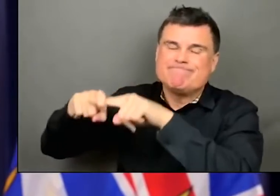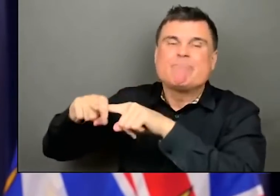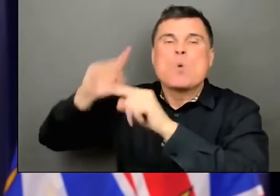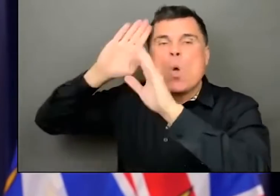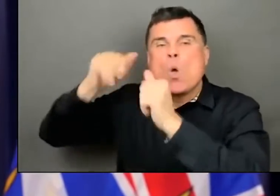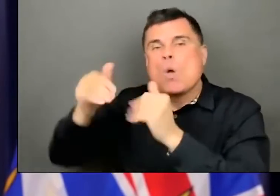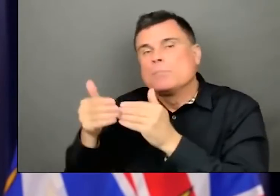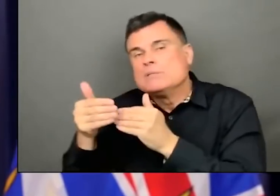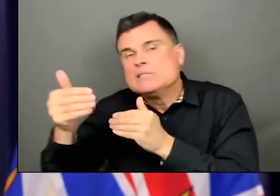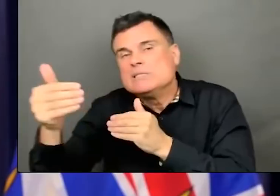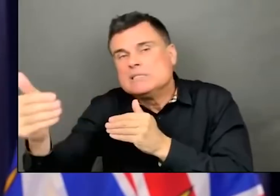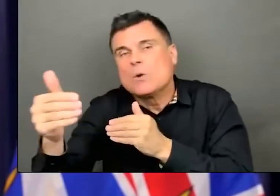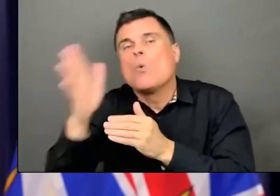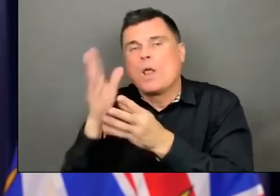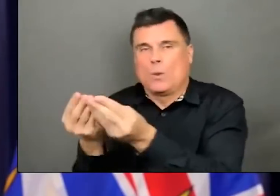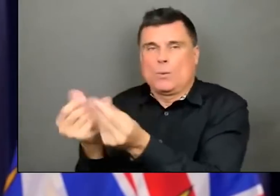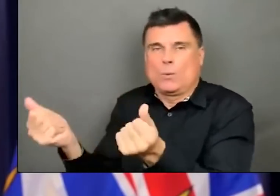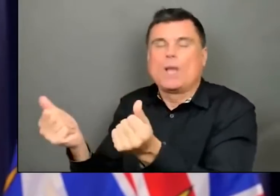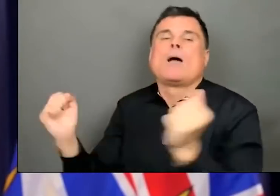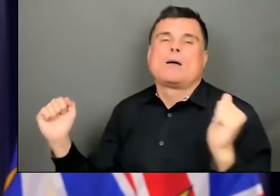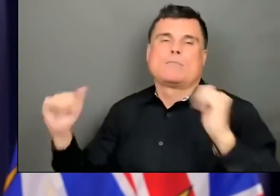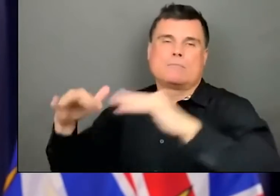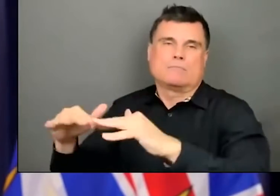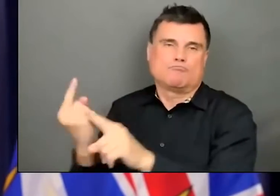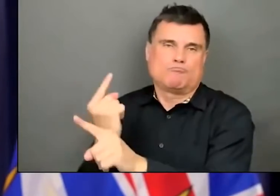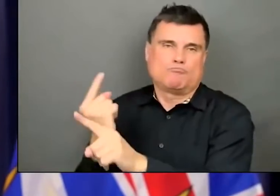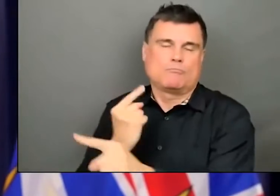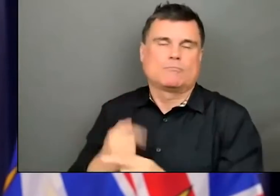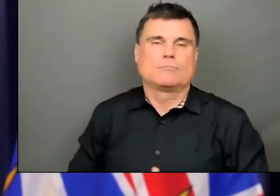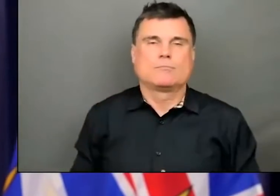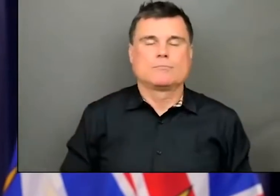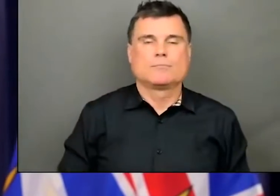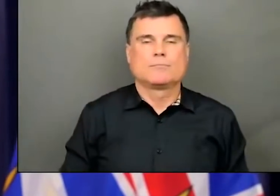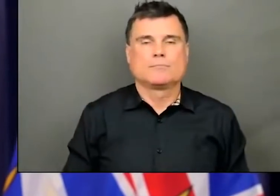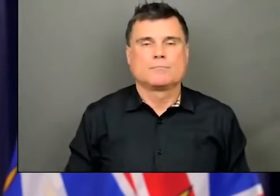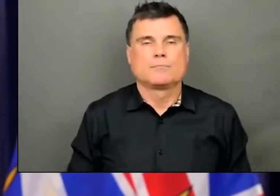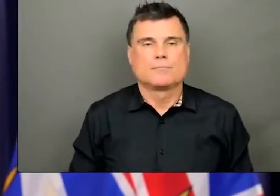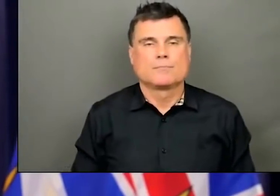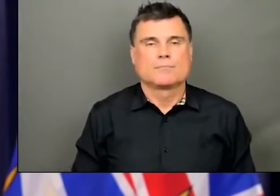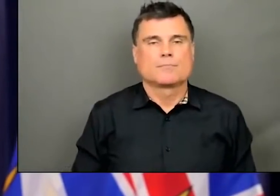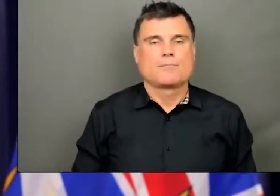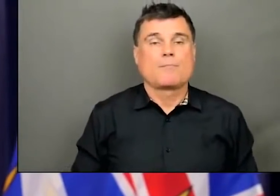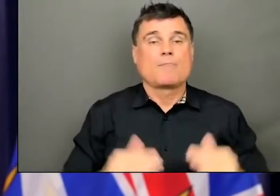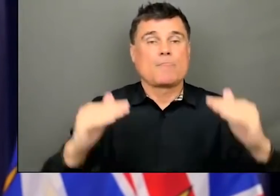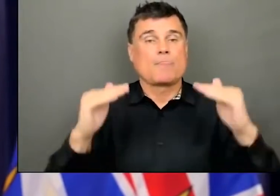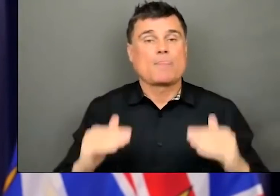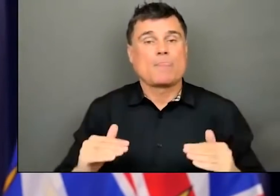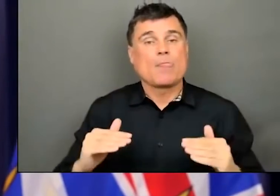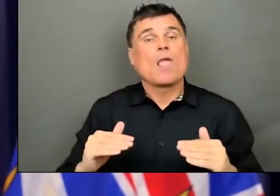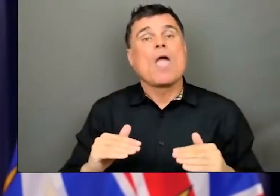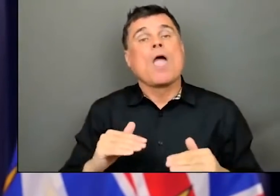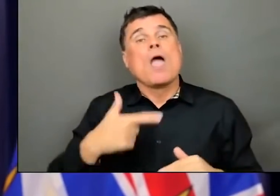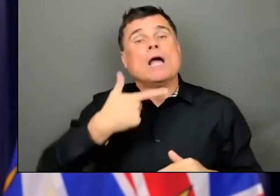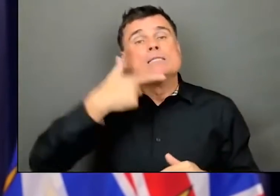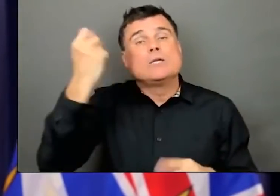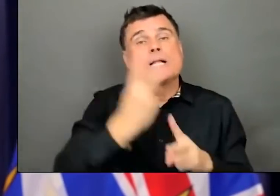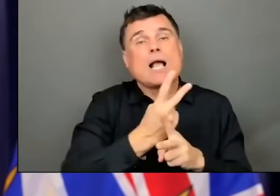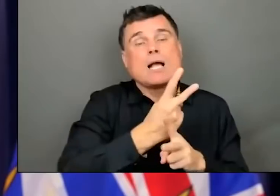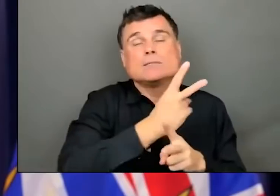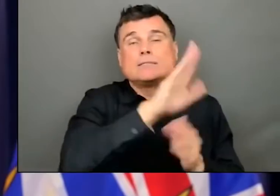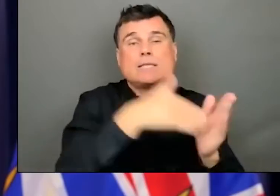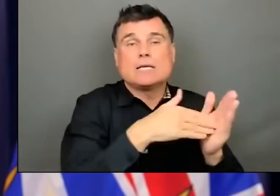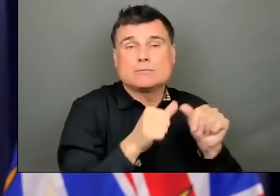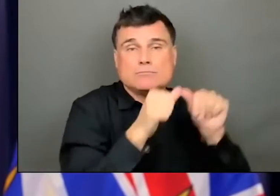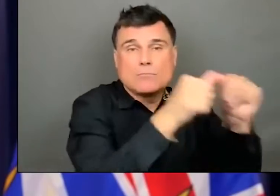care, as of yesterday, 93% of facilities of long-term care and